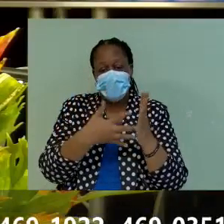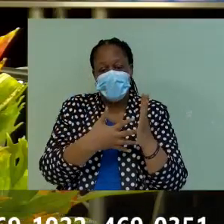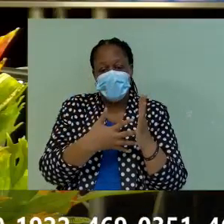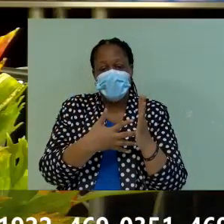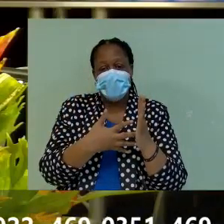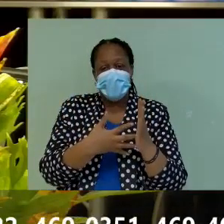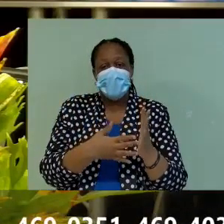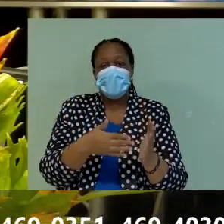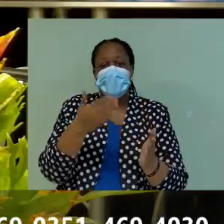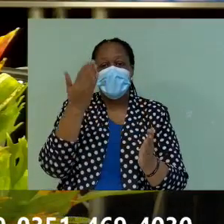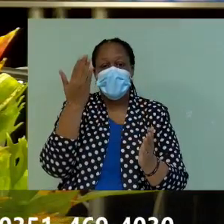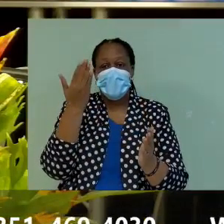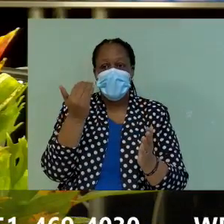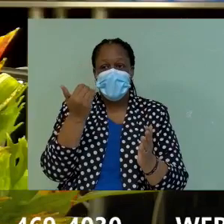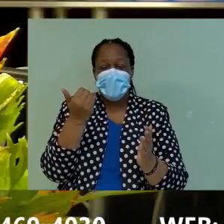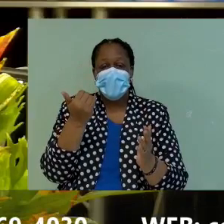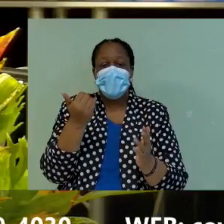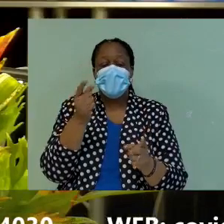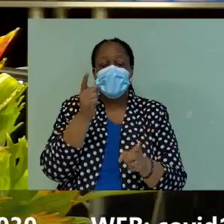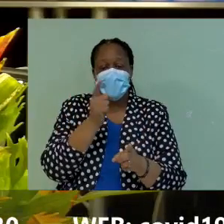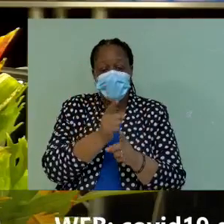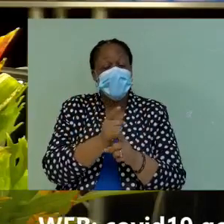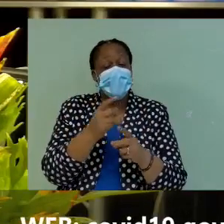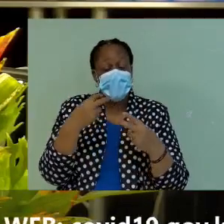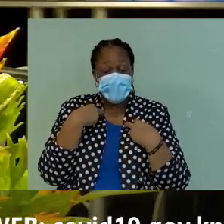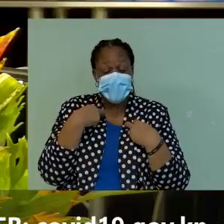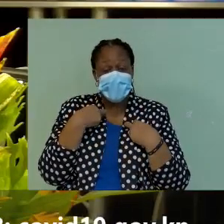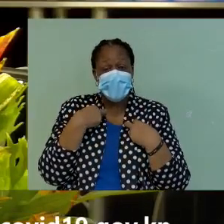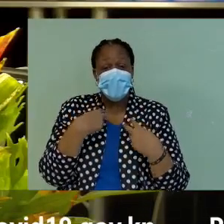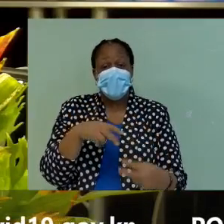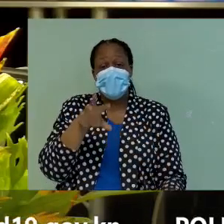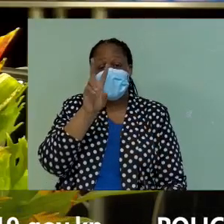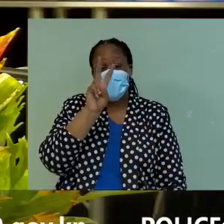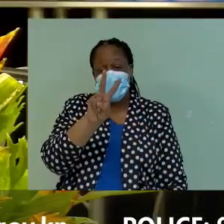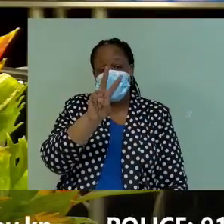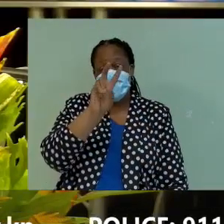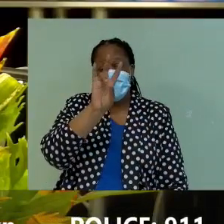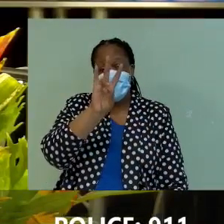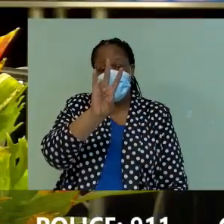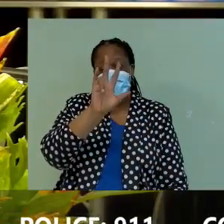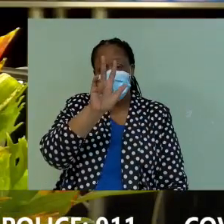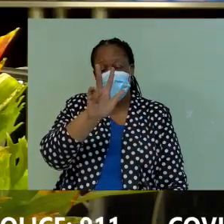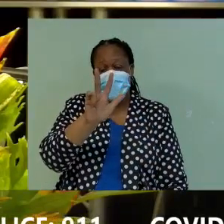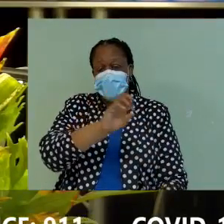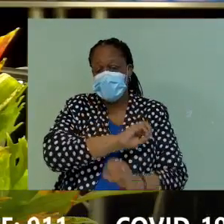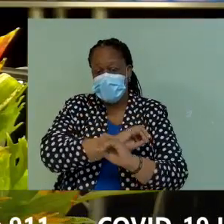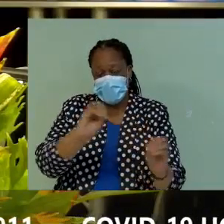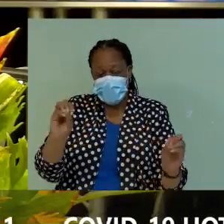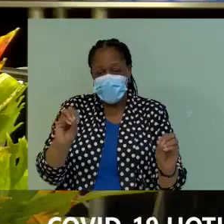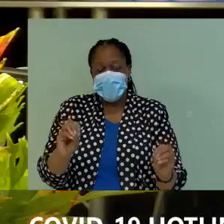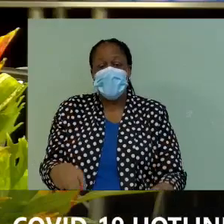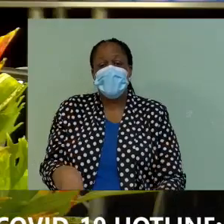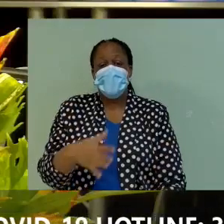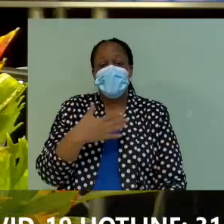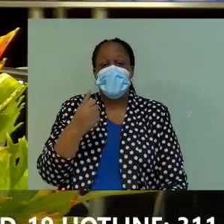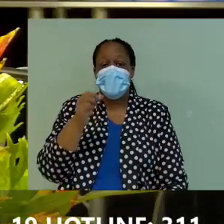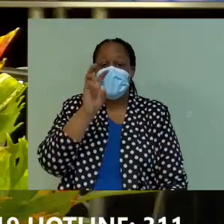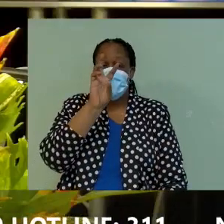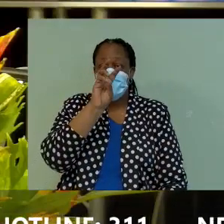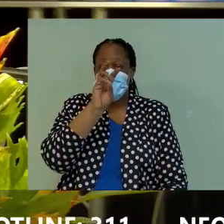with 15 confirmed positive, 273 confirmed negative, and 6